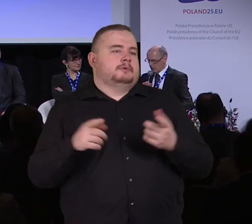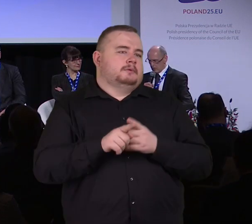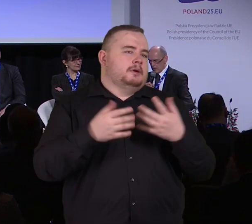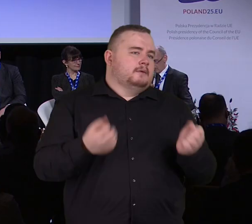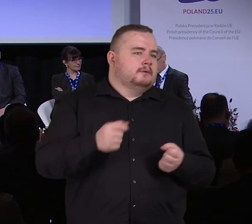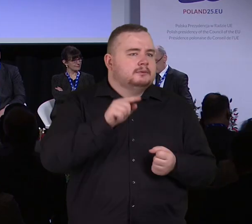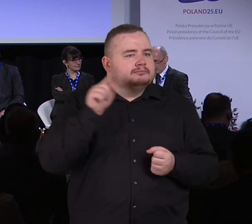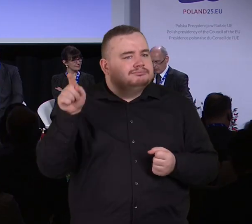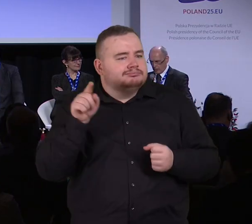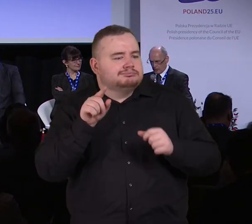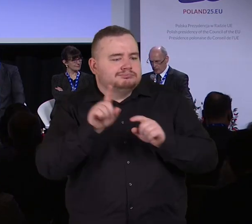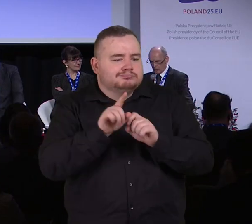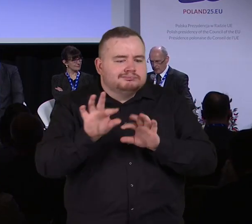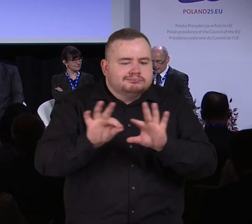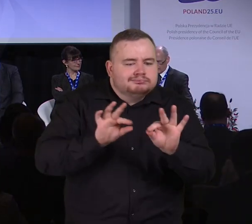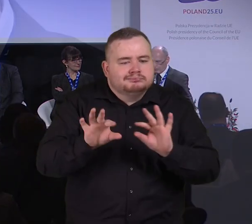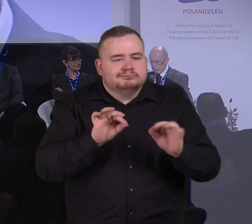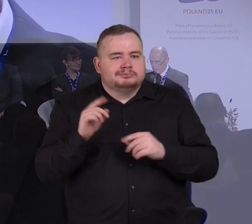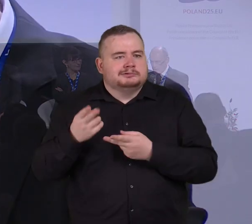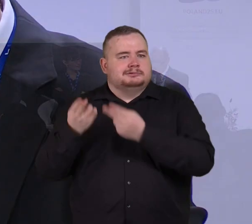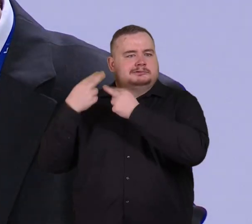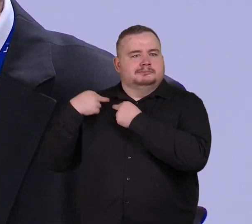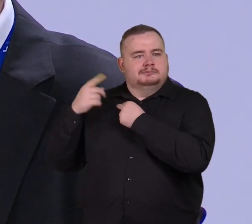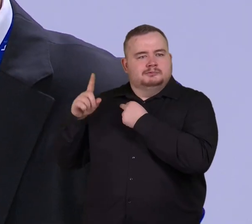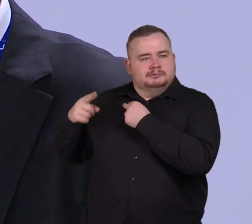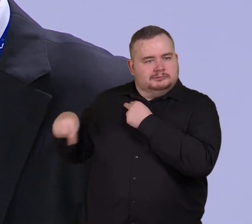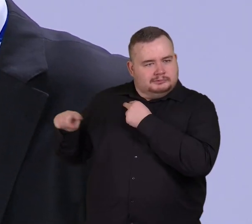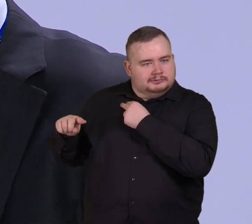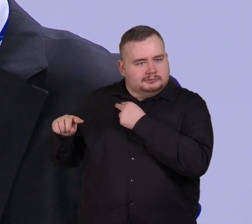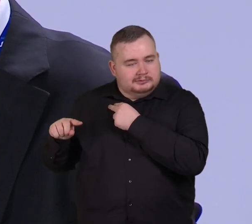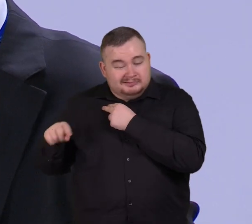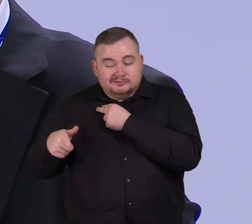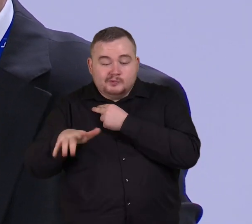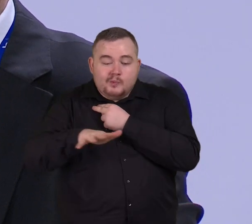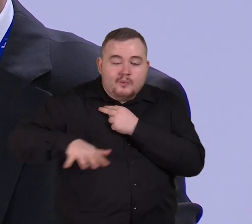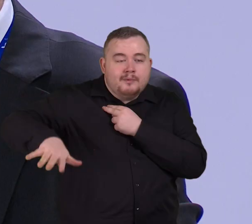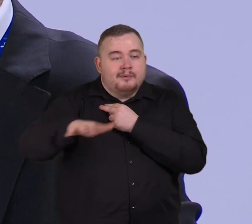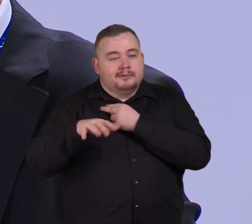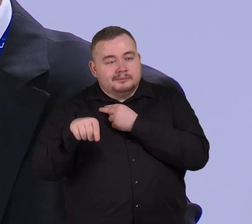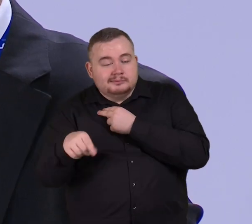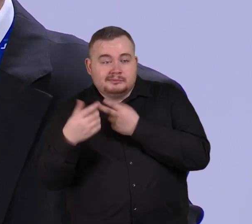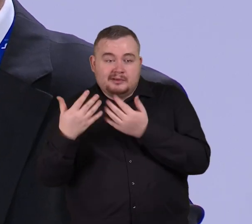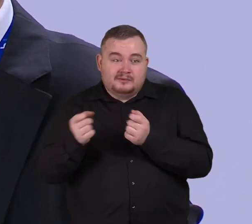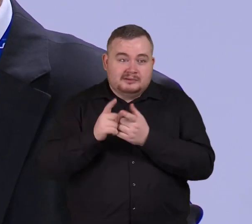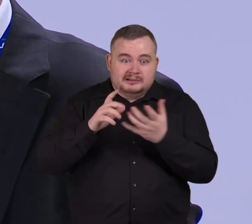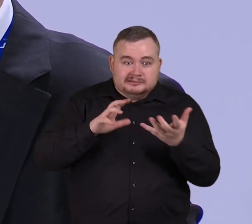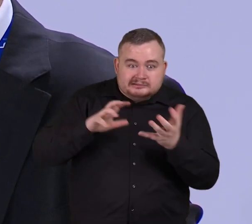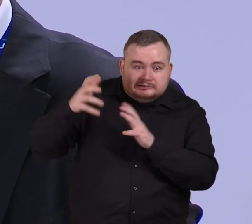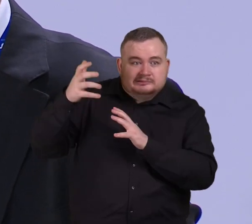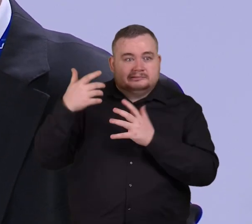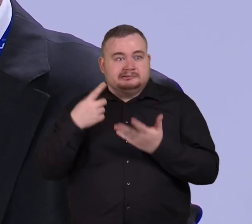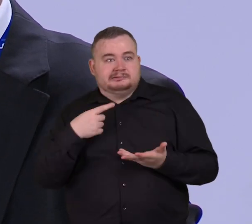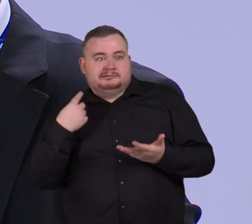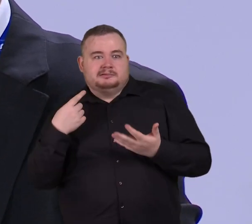the multiple crises. It's very complex, but we did it, and